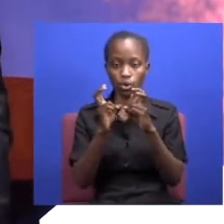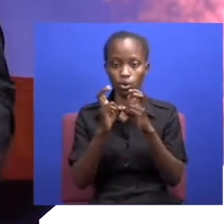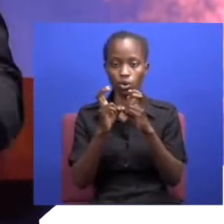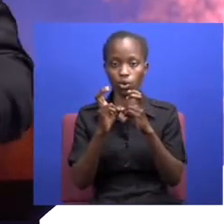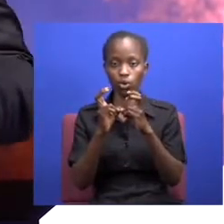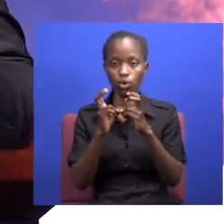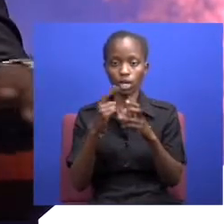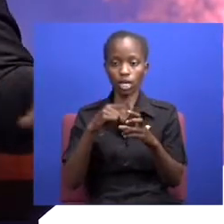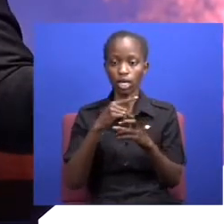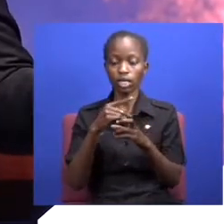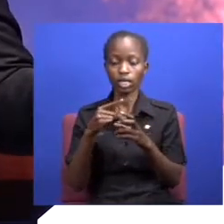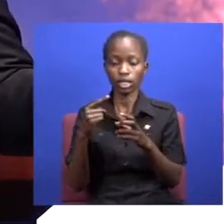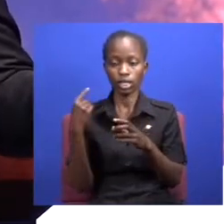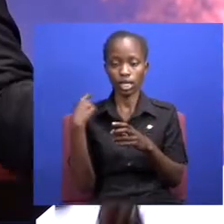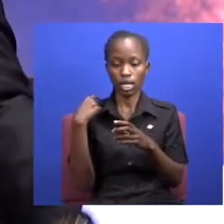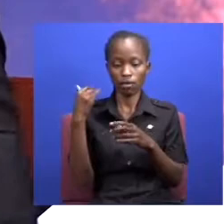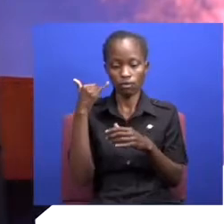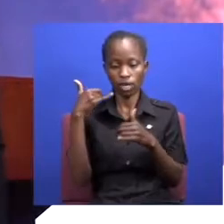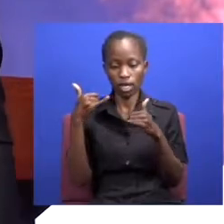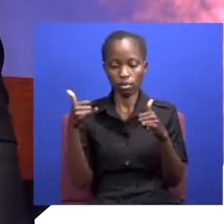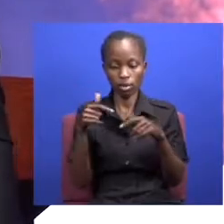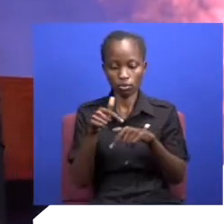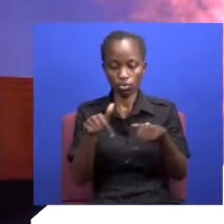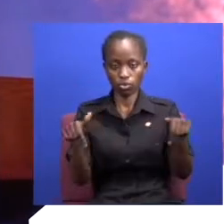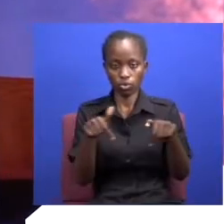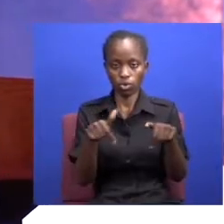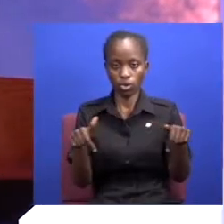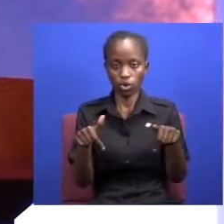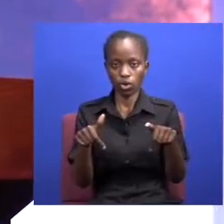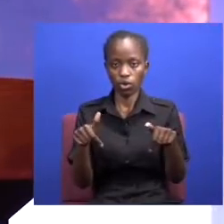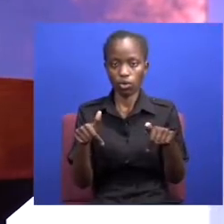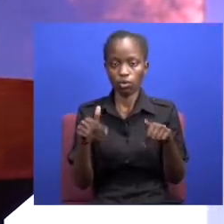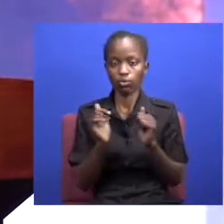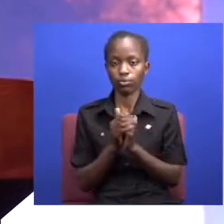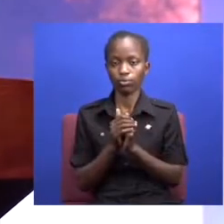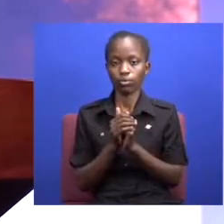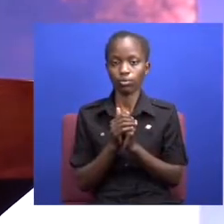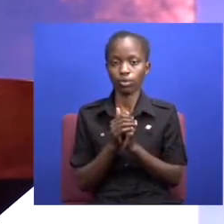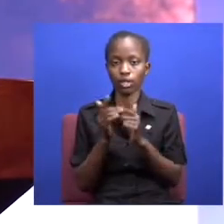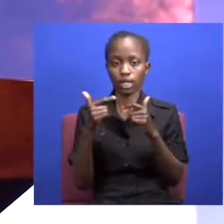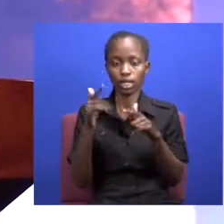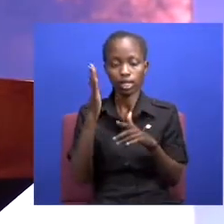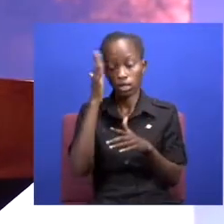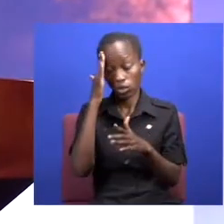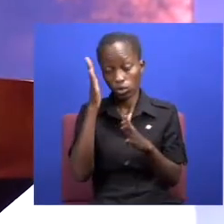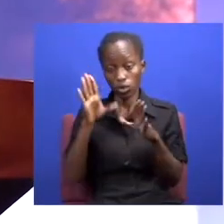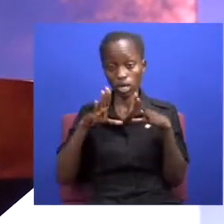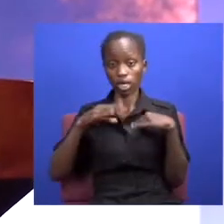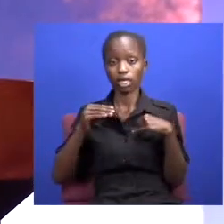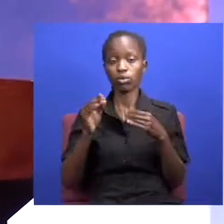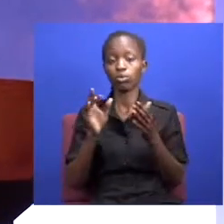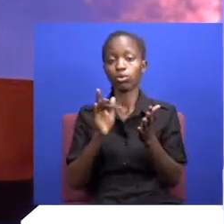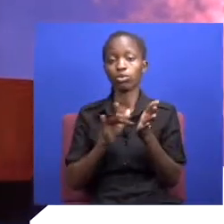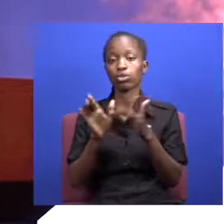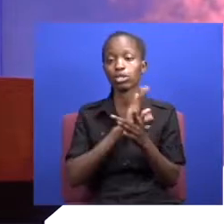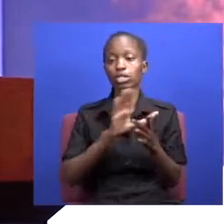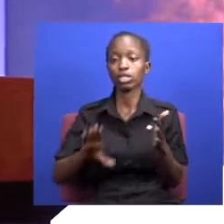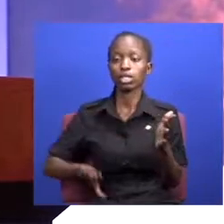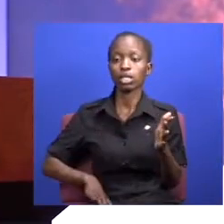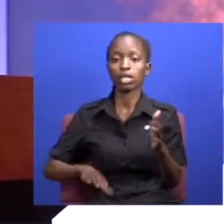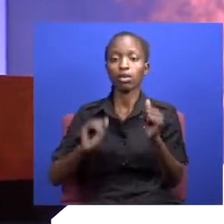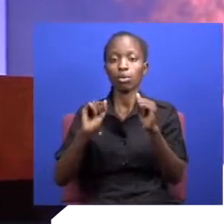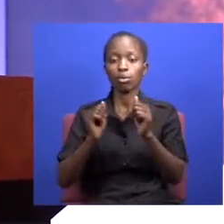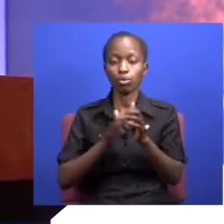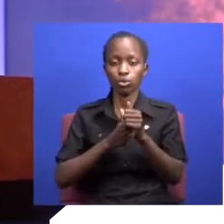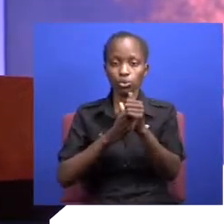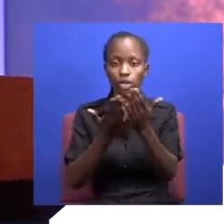Our numbers will be right at the screen, right at the bottom right here. Get in touch with us. Let us know that you made the decision for Christ, and